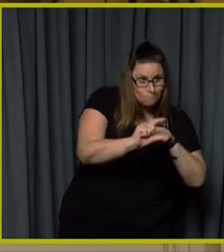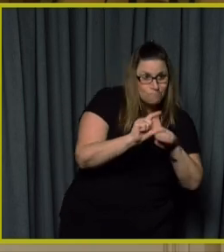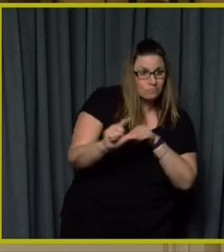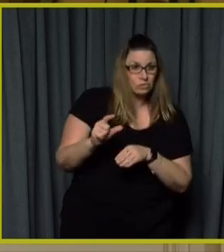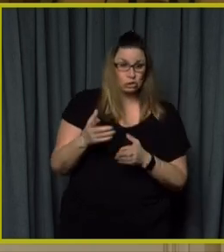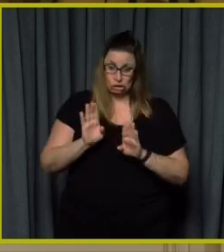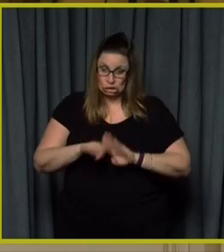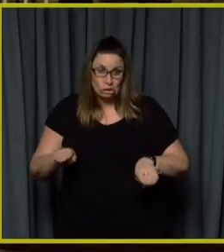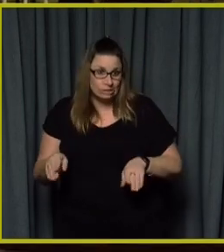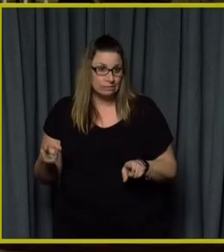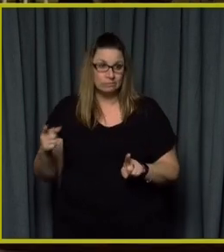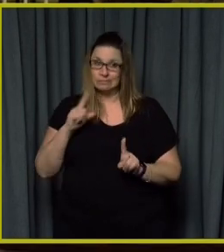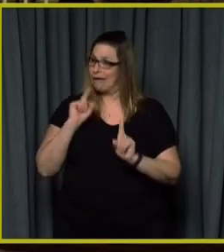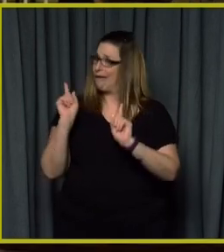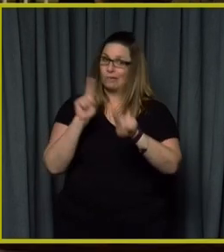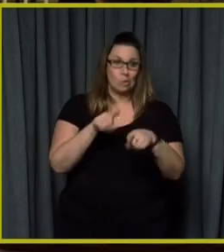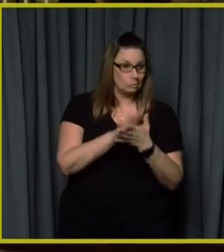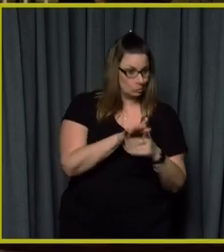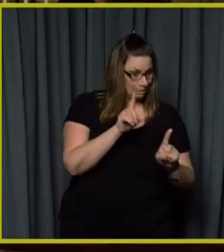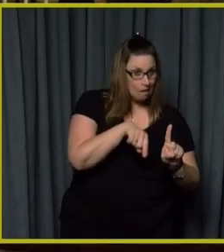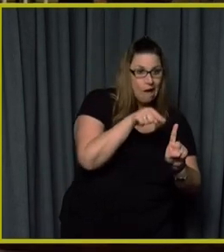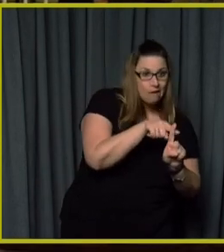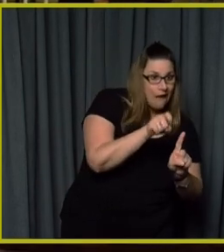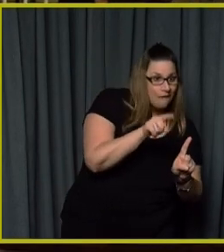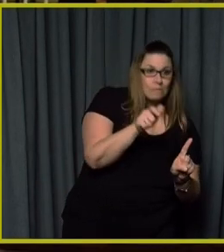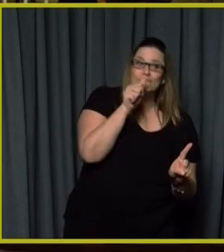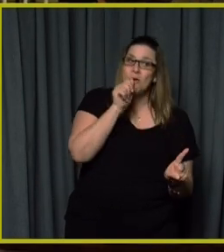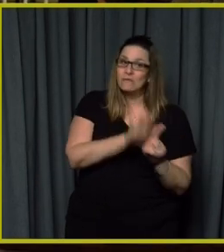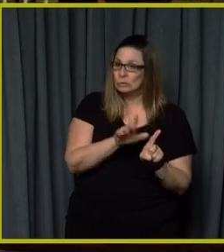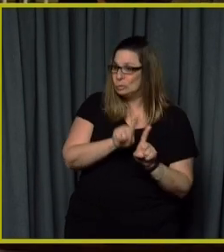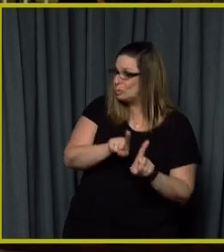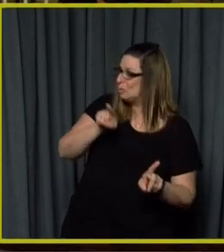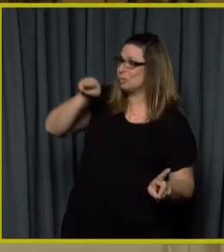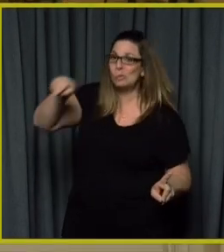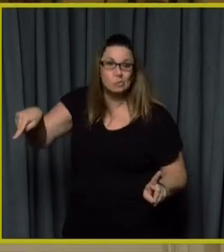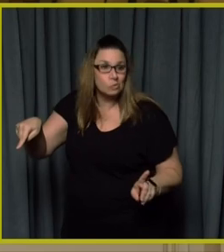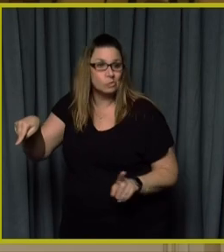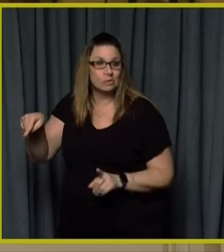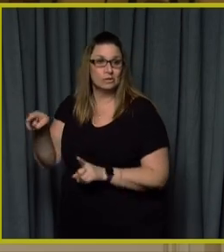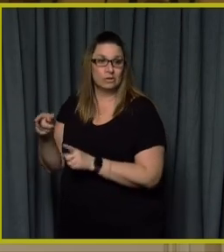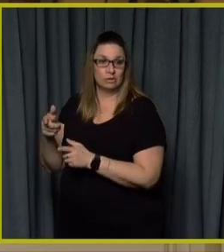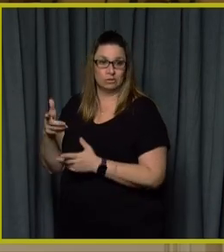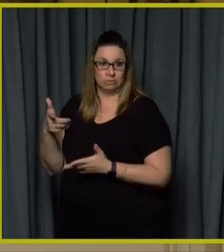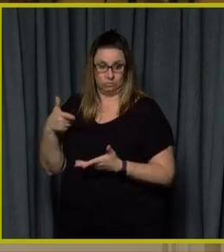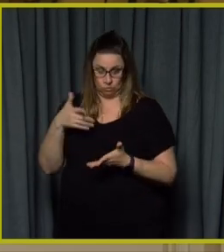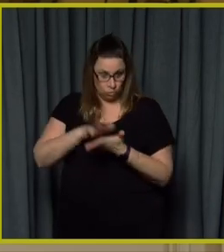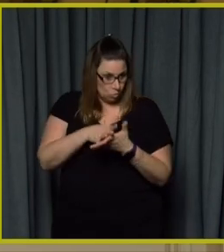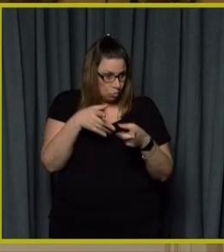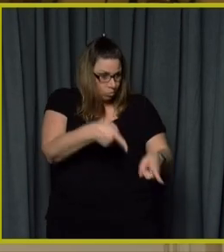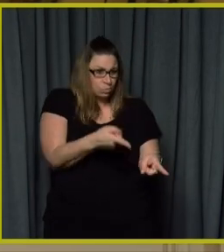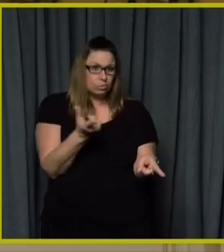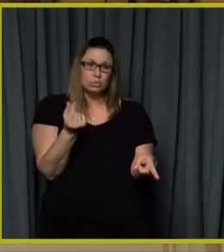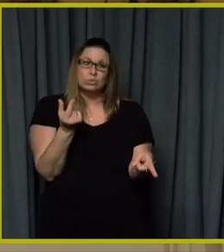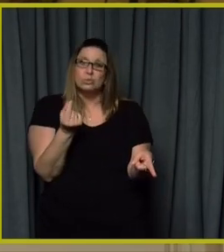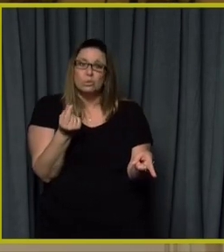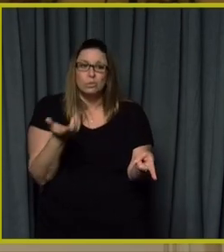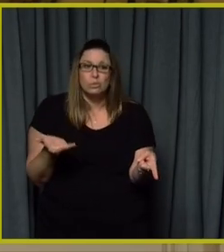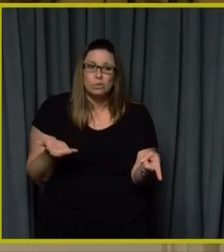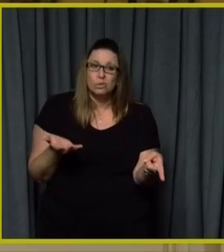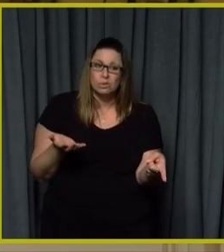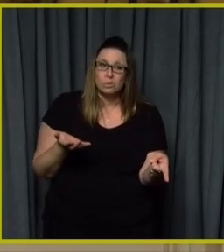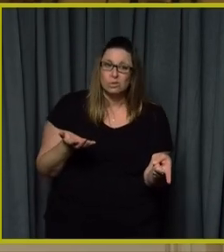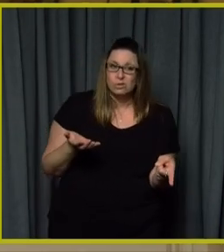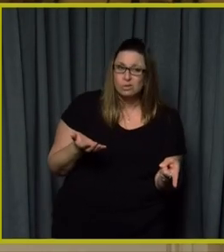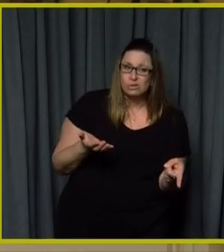in. A lot of their children are in the schools that our kids go to school in. Most of them are in those private schools. And we must know, we see a